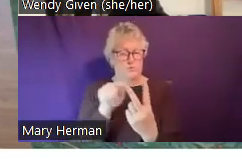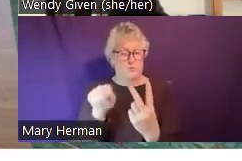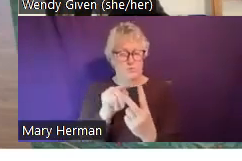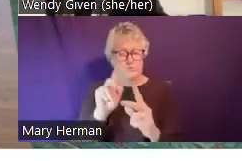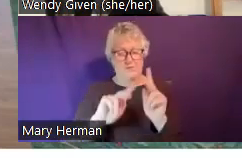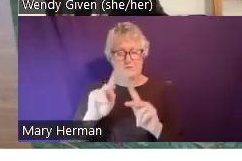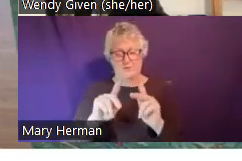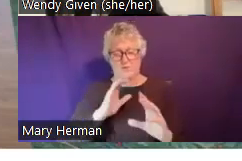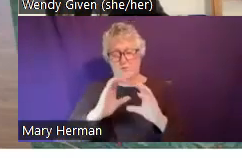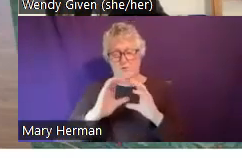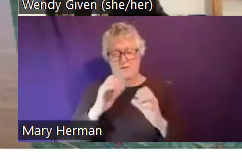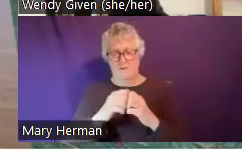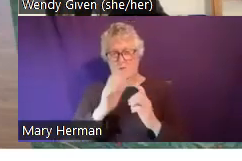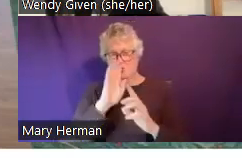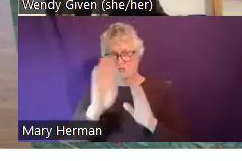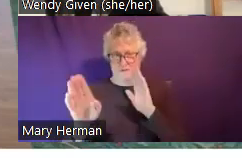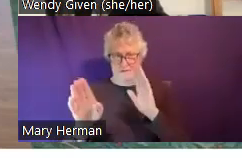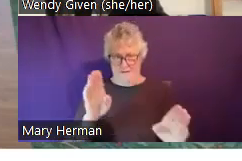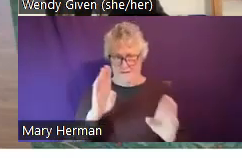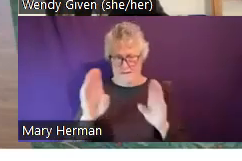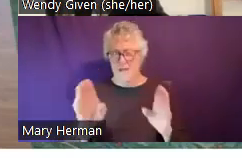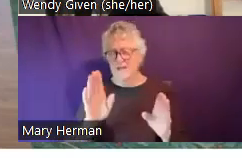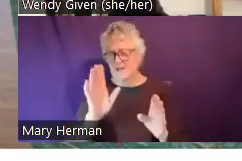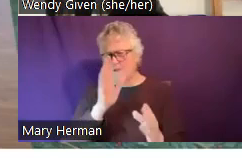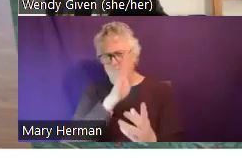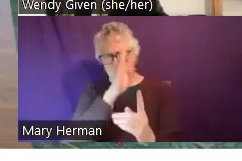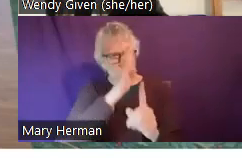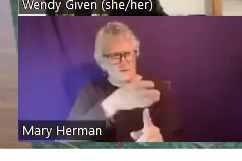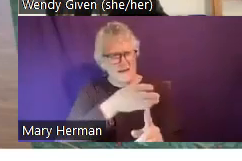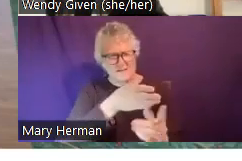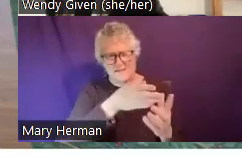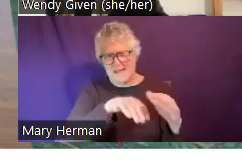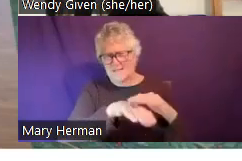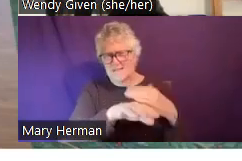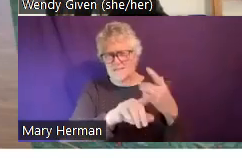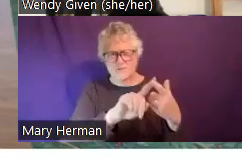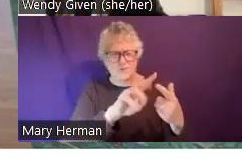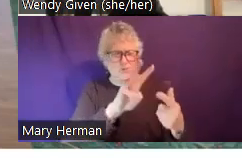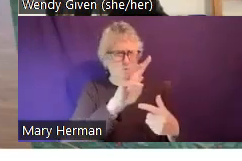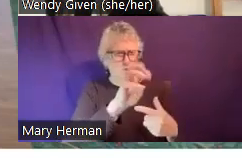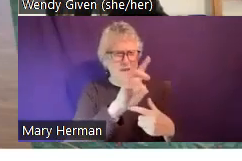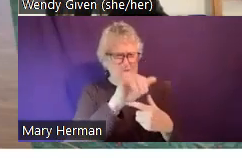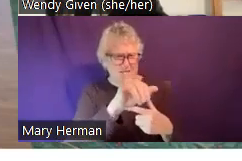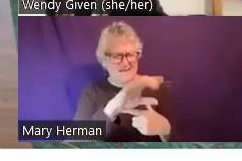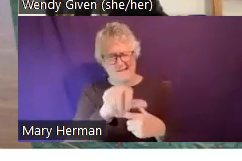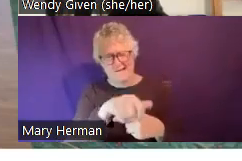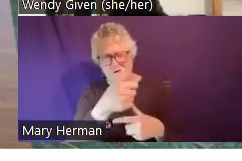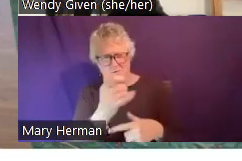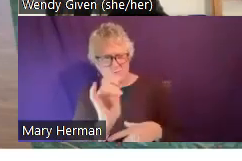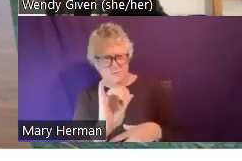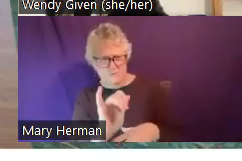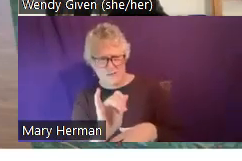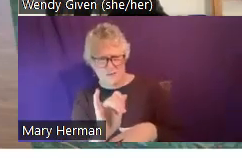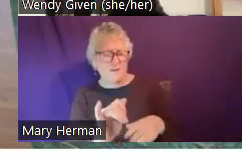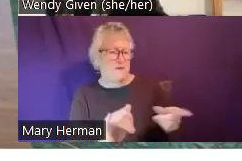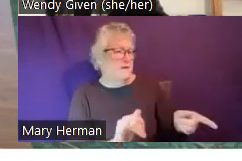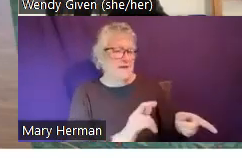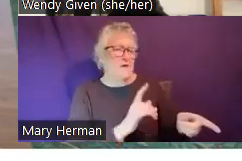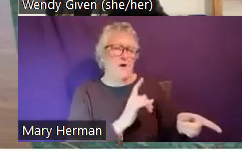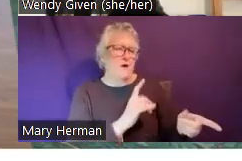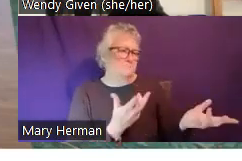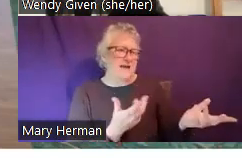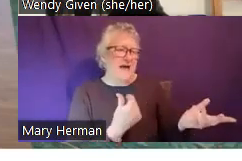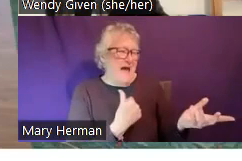communicate with directly, and you'll have direct access to Wendy and others as well. And I mean, ultimately, it'll probably be a very